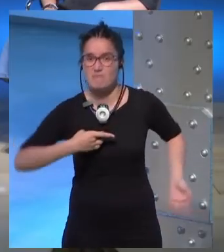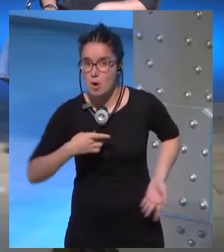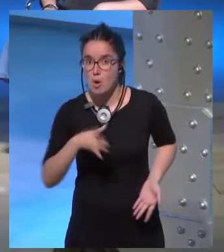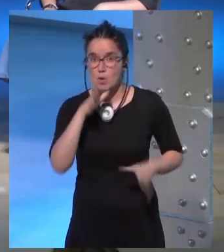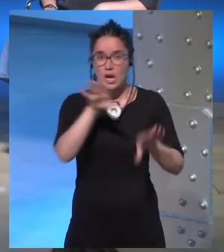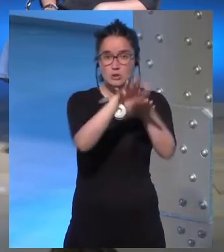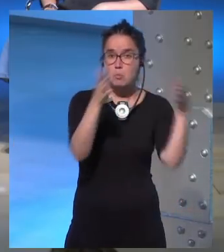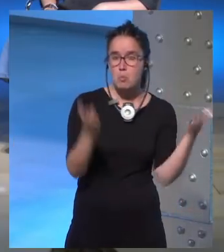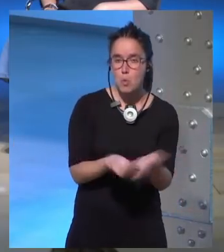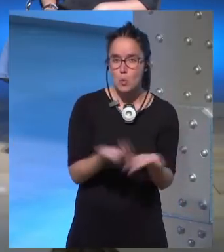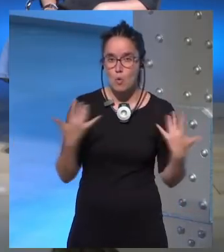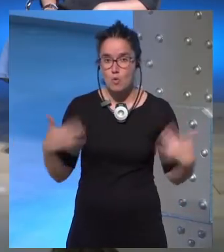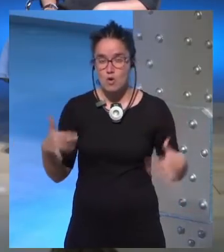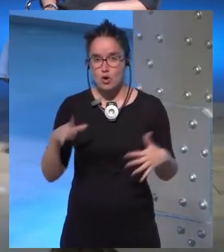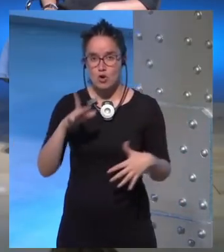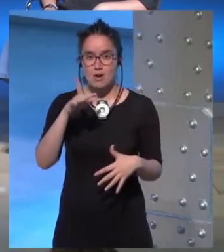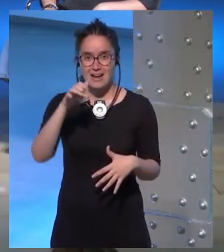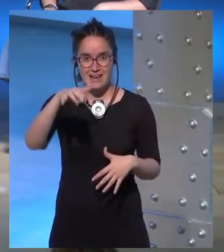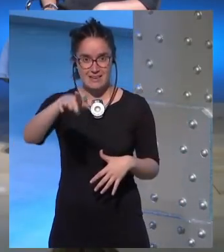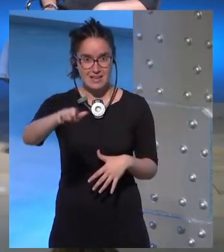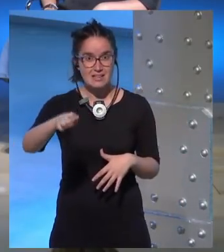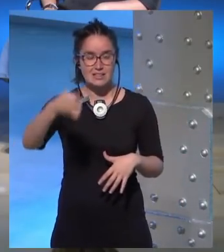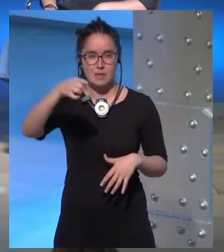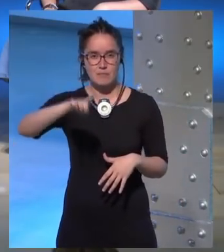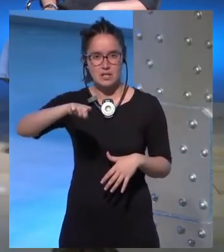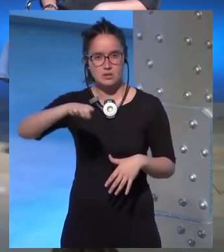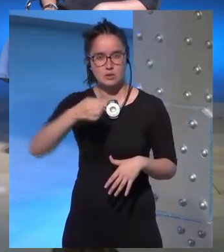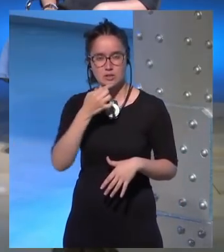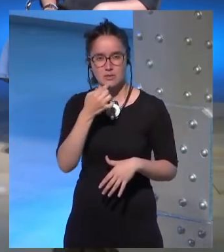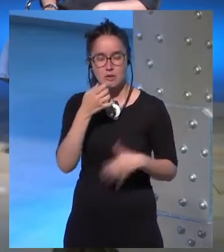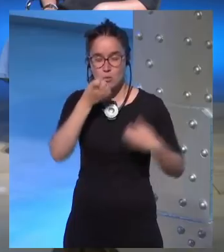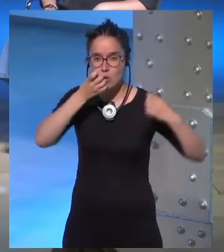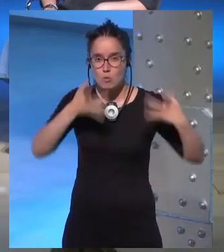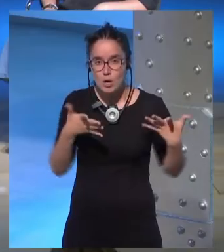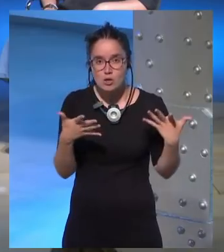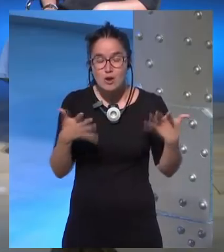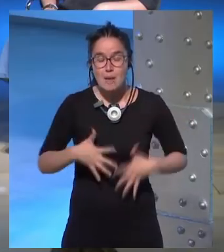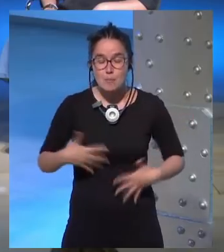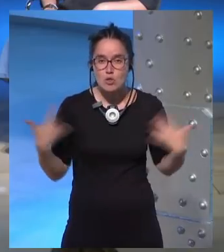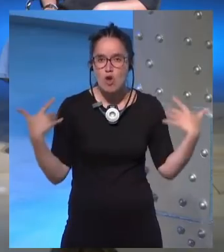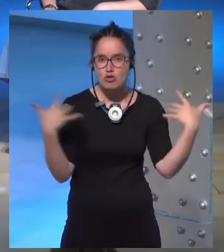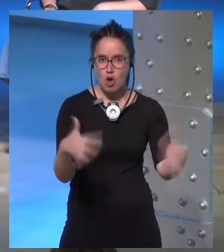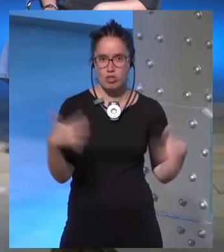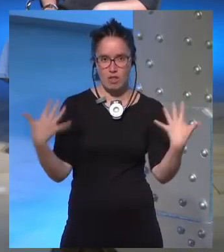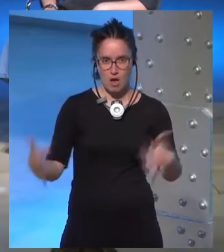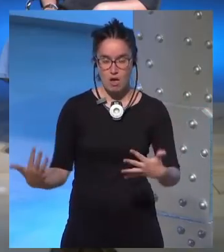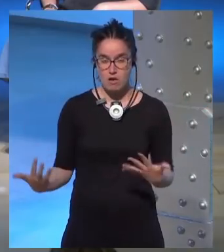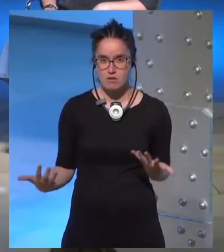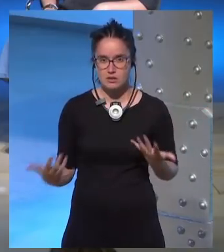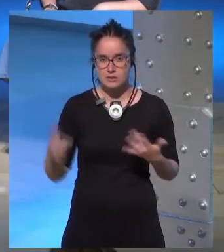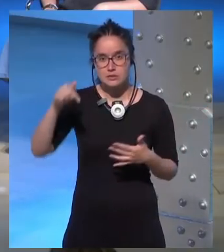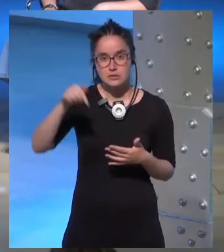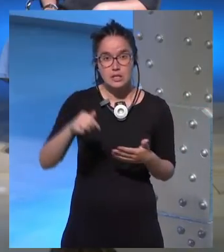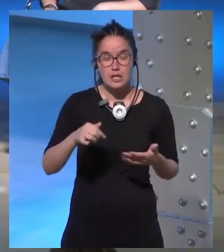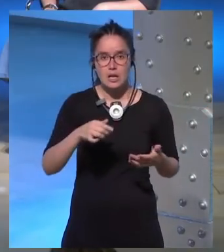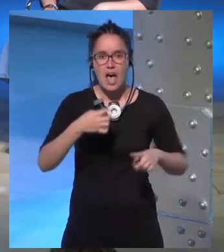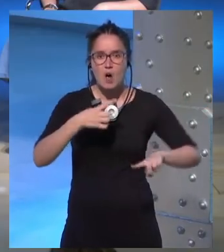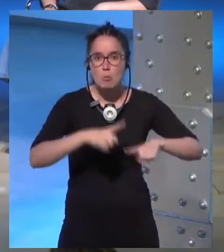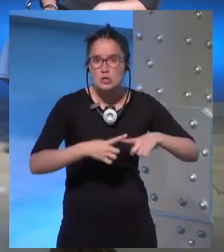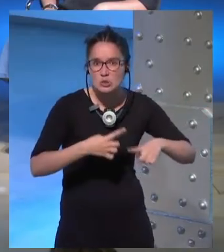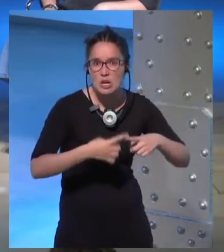Steel Beaches of Steel by Varley. And I was reading that and saying, where's the